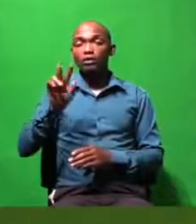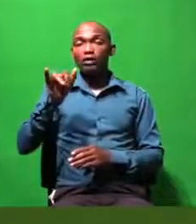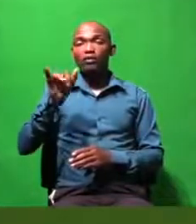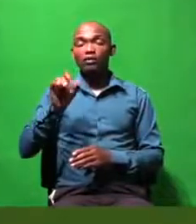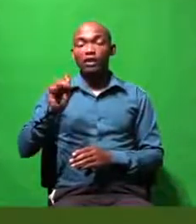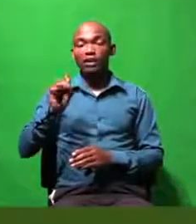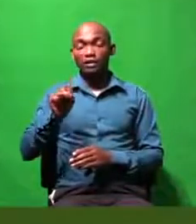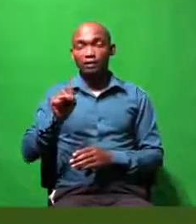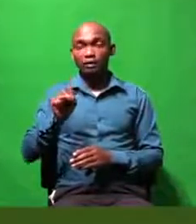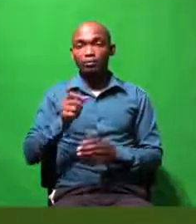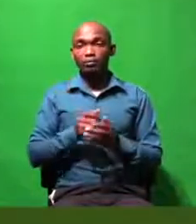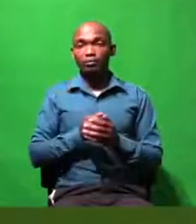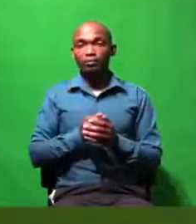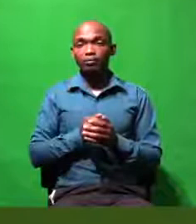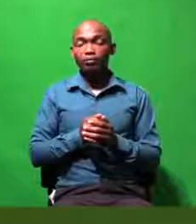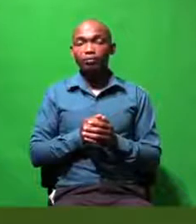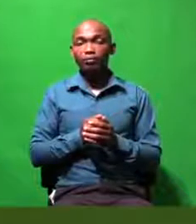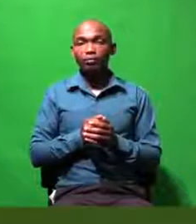were